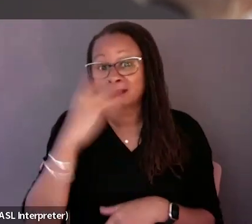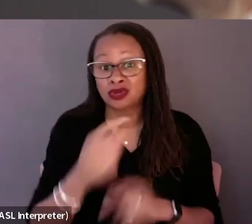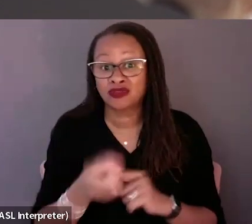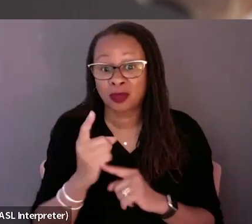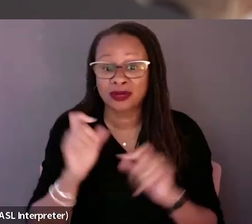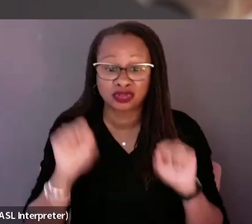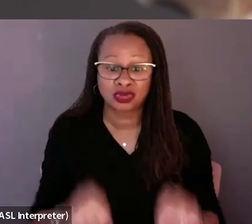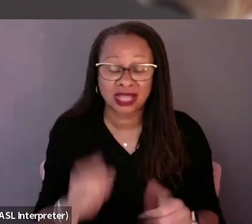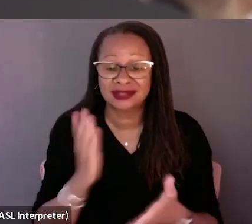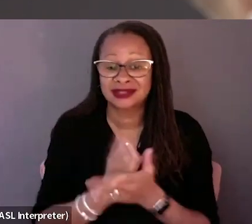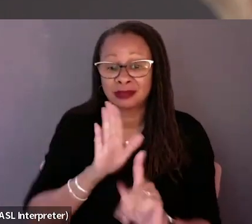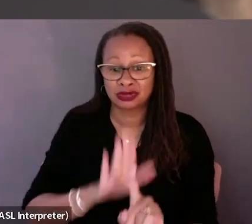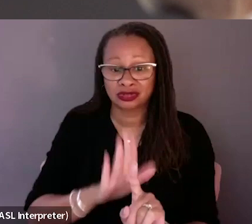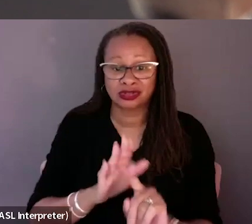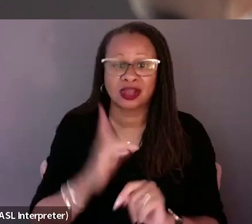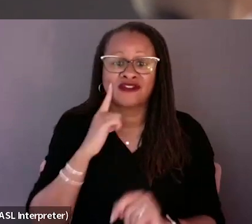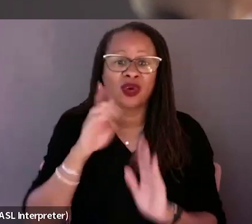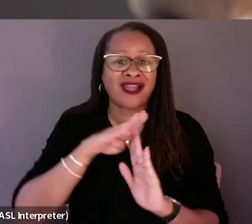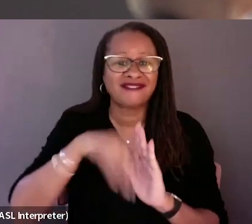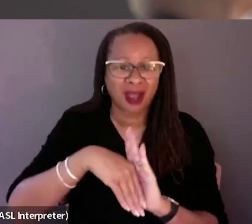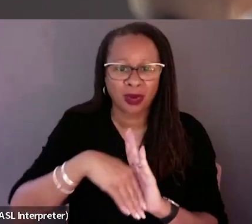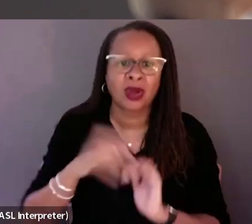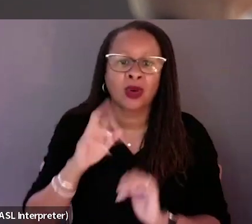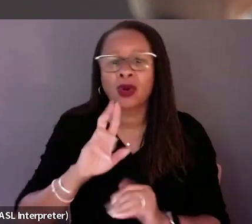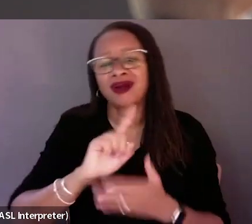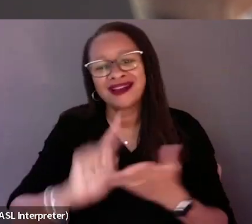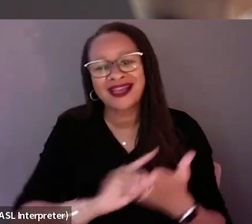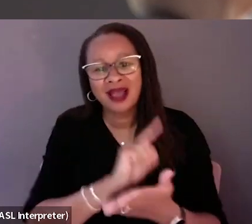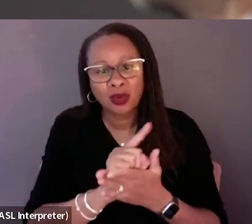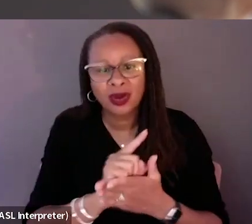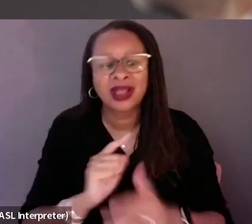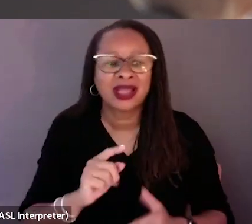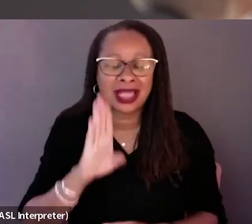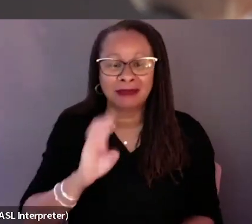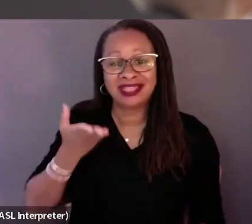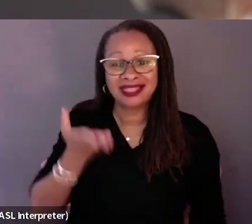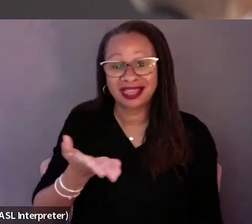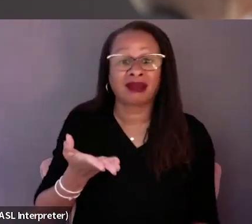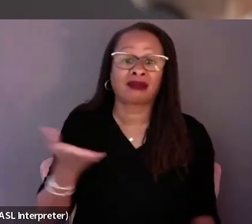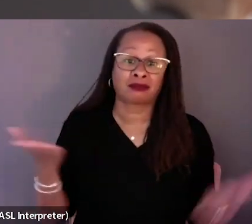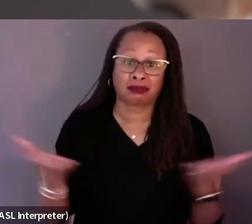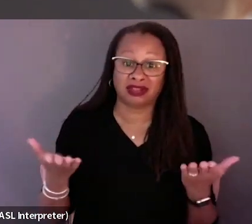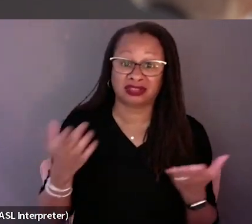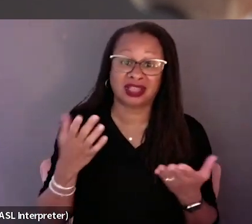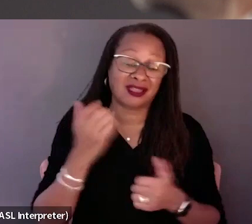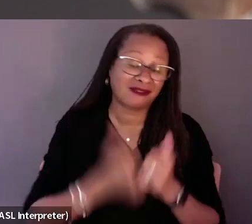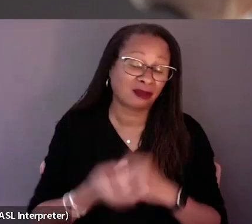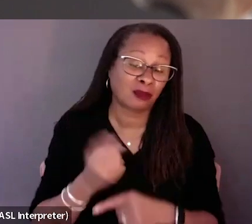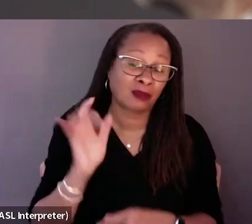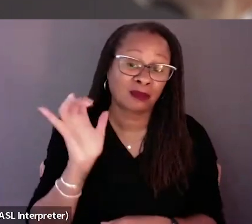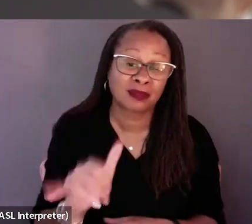like stop yourself for like half an hour or an hour and like just be there present at this very moment. I think it's